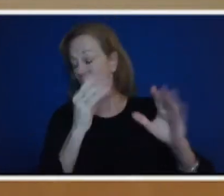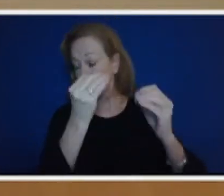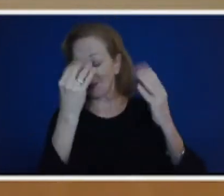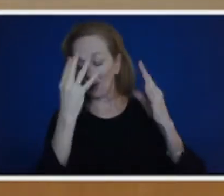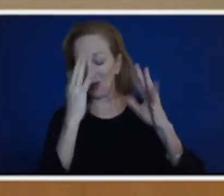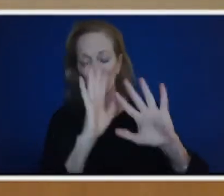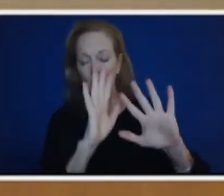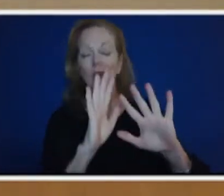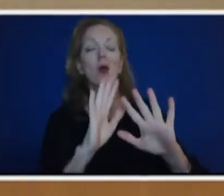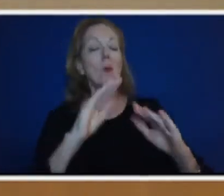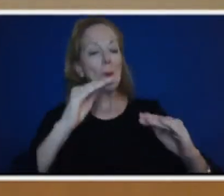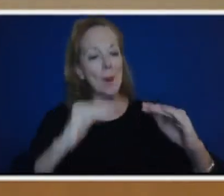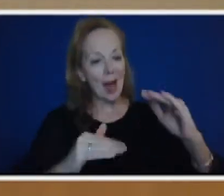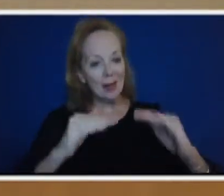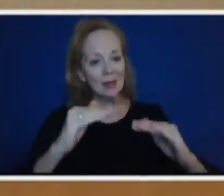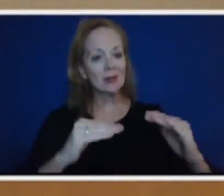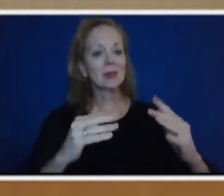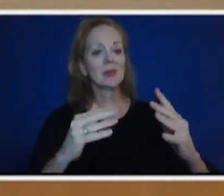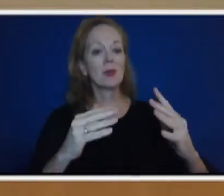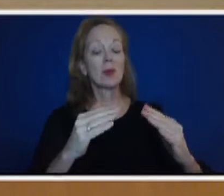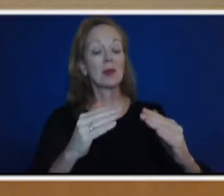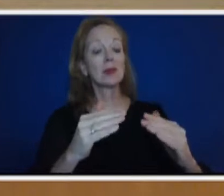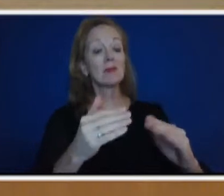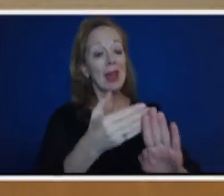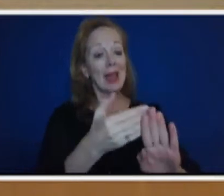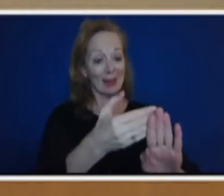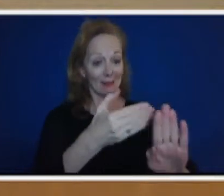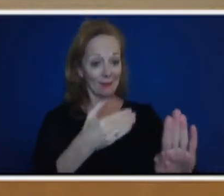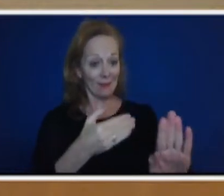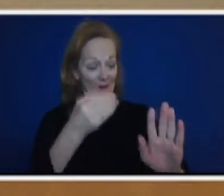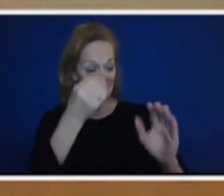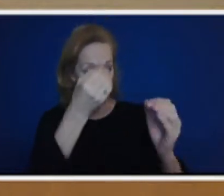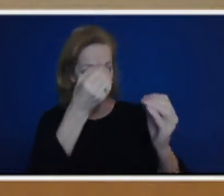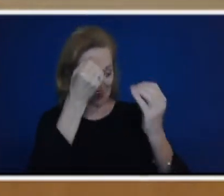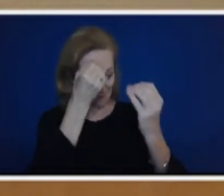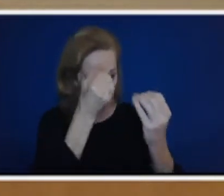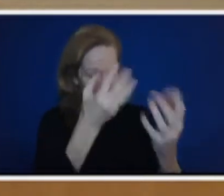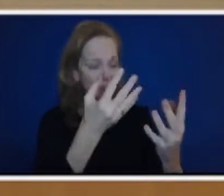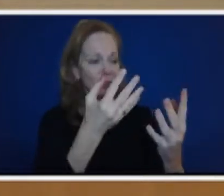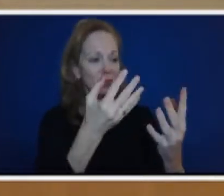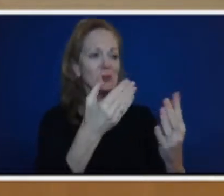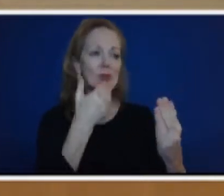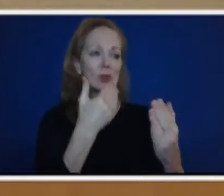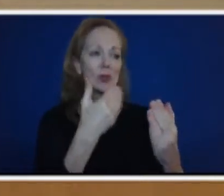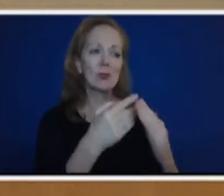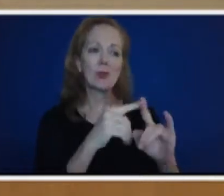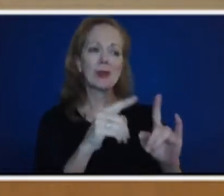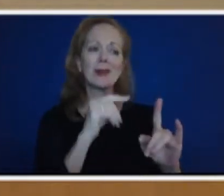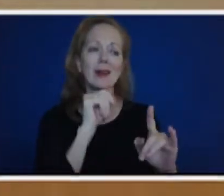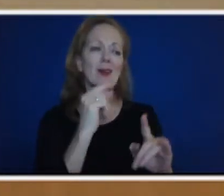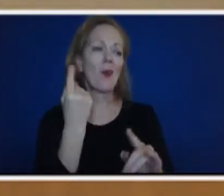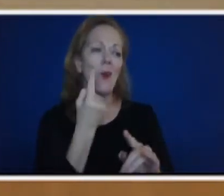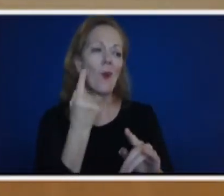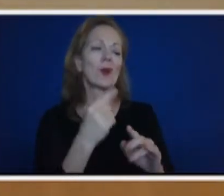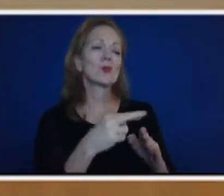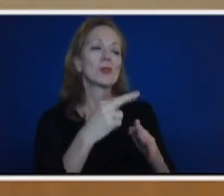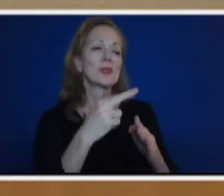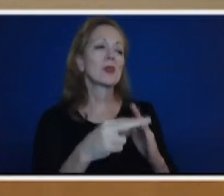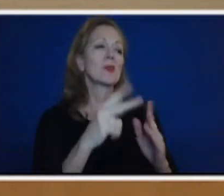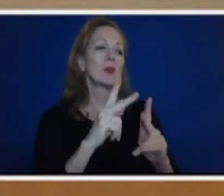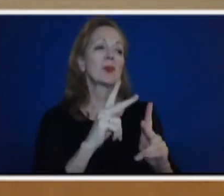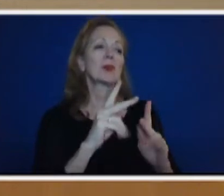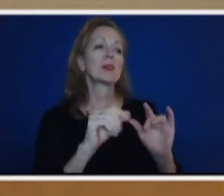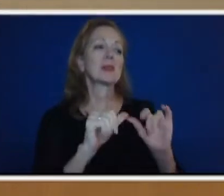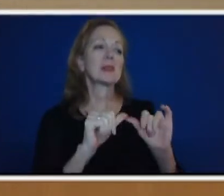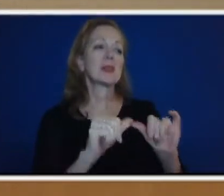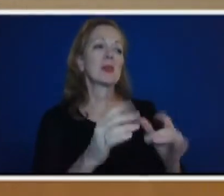that also. But the advance notice, I think, has been good, but it doesn't always lead to folks stay engaged throughout that entire